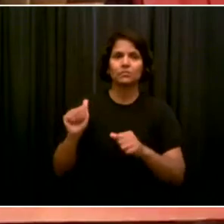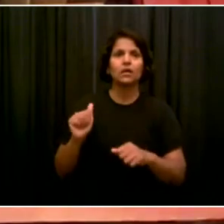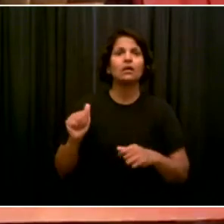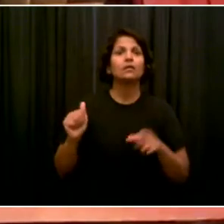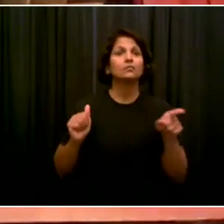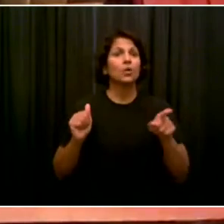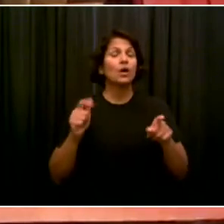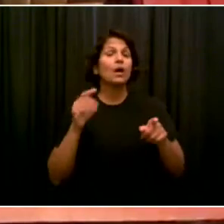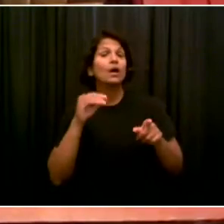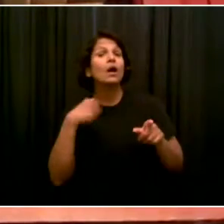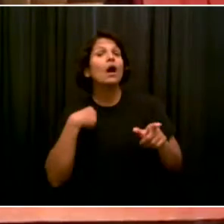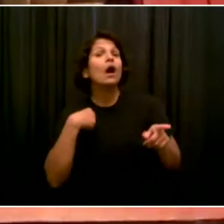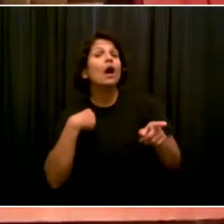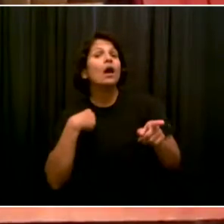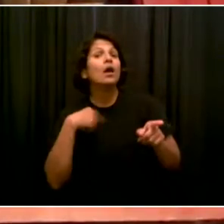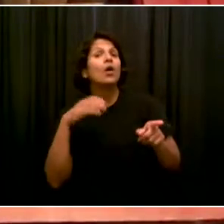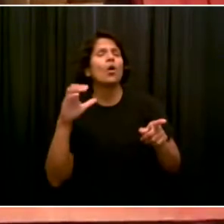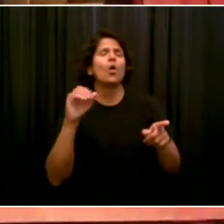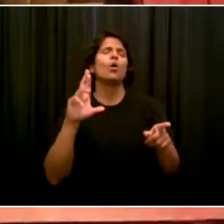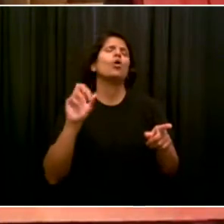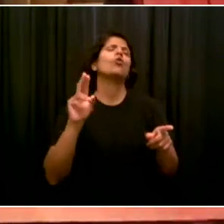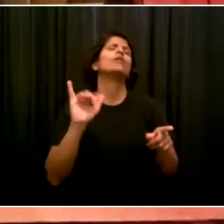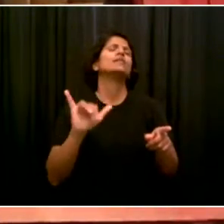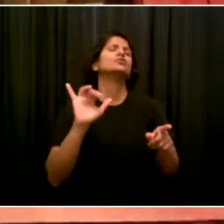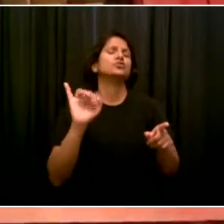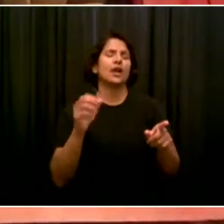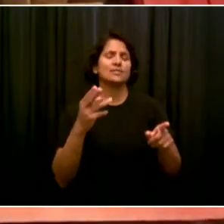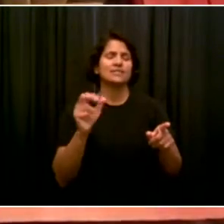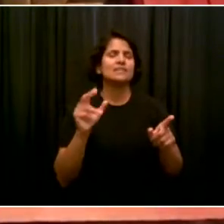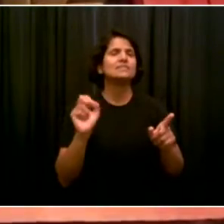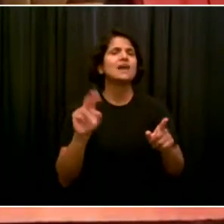did, and really the broader Brooklyn Heights